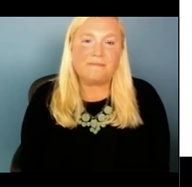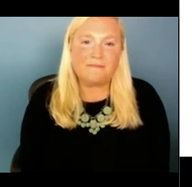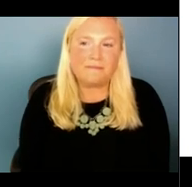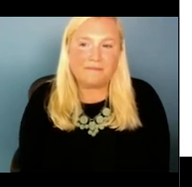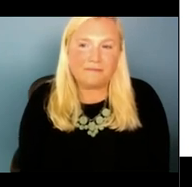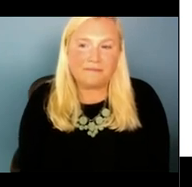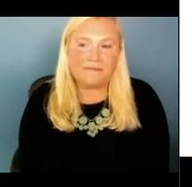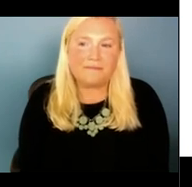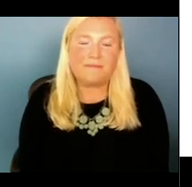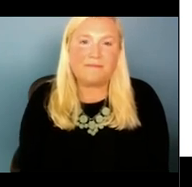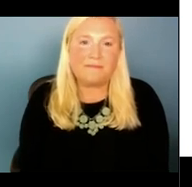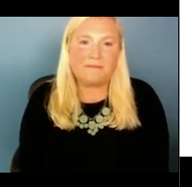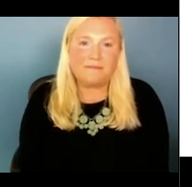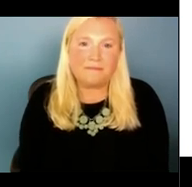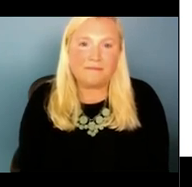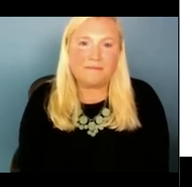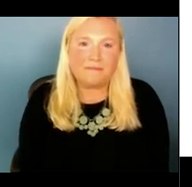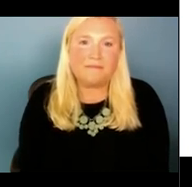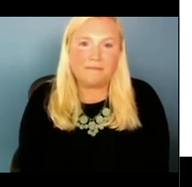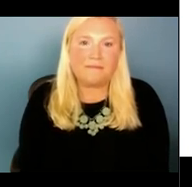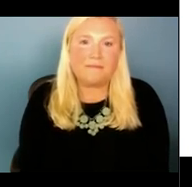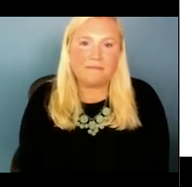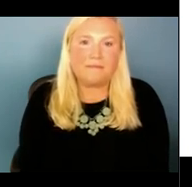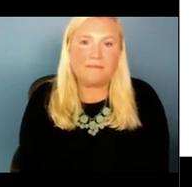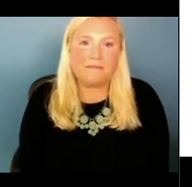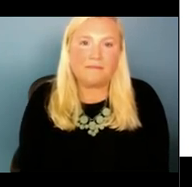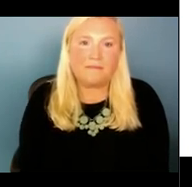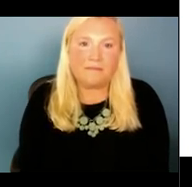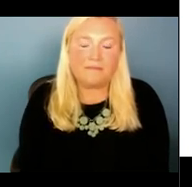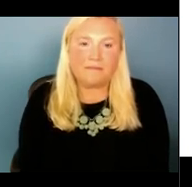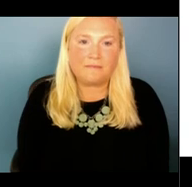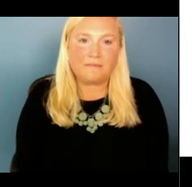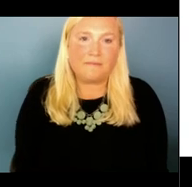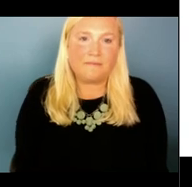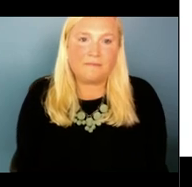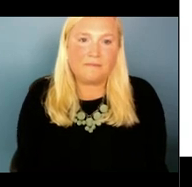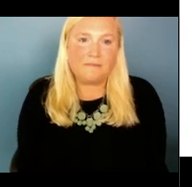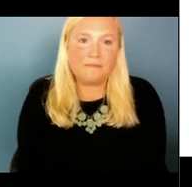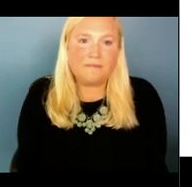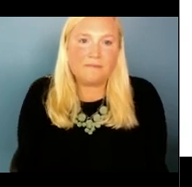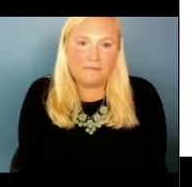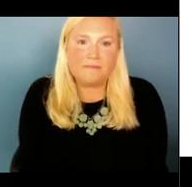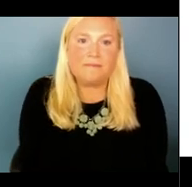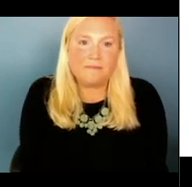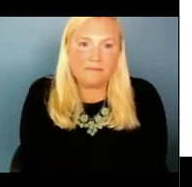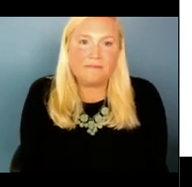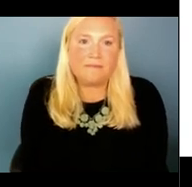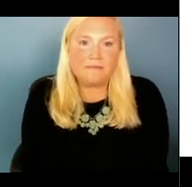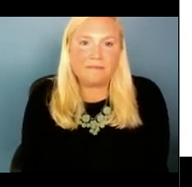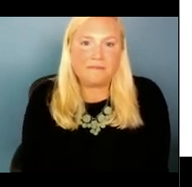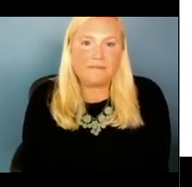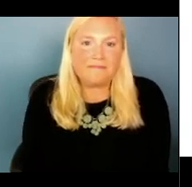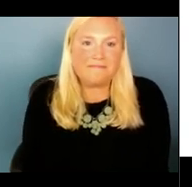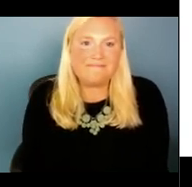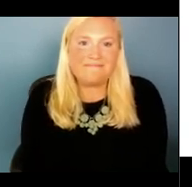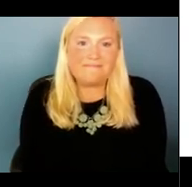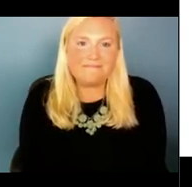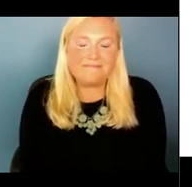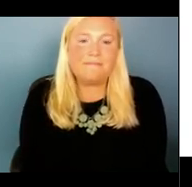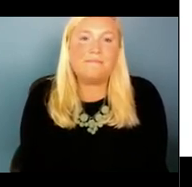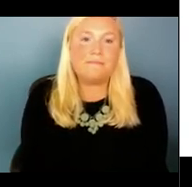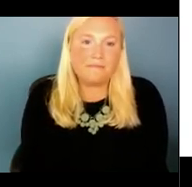but it ultimately arises due to differences in both neurological function, which we might have guessed because the behavior is different,